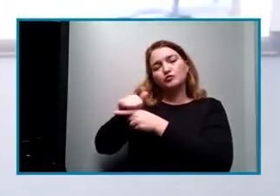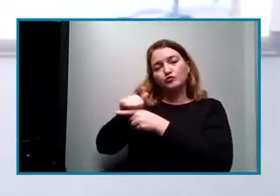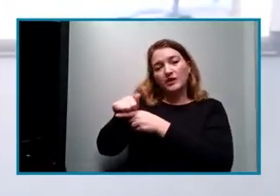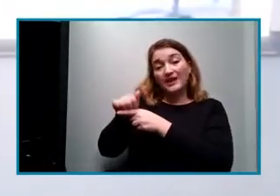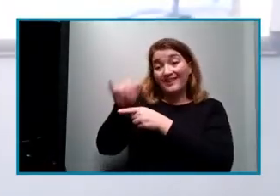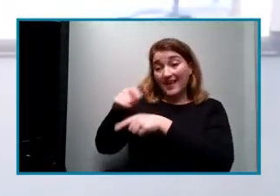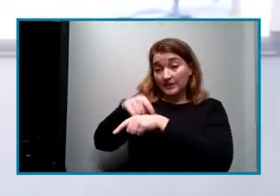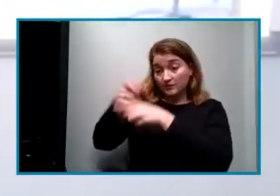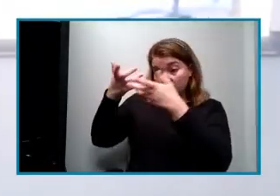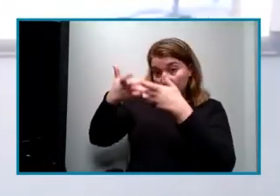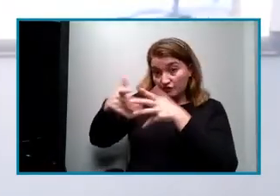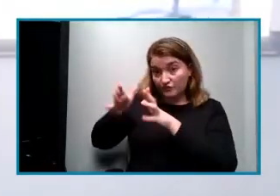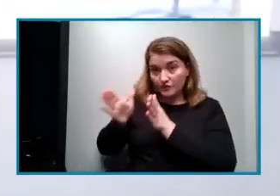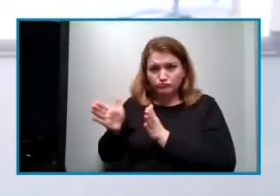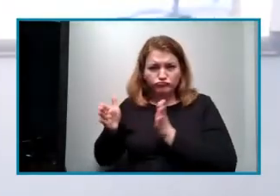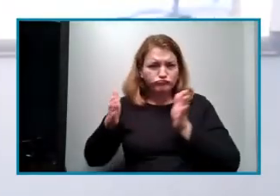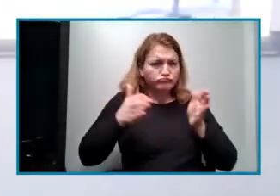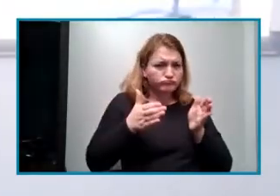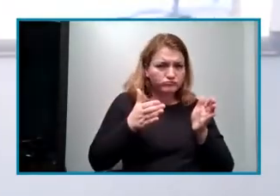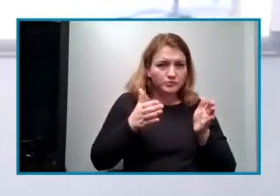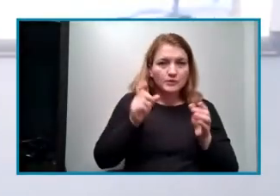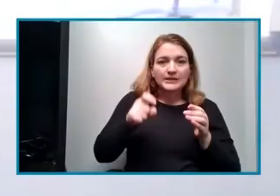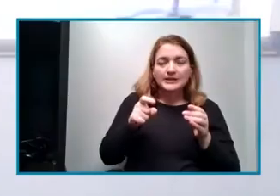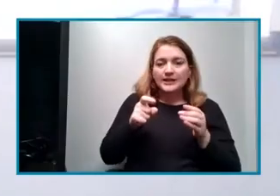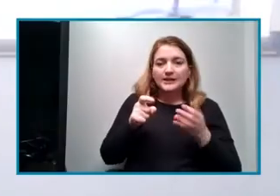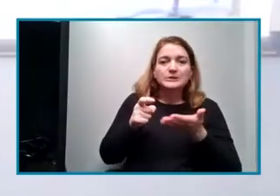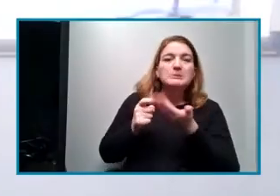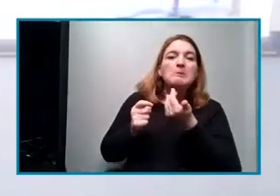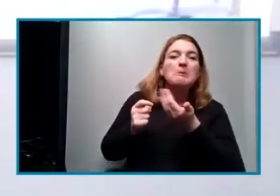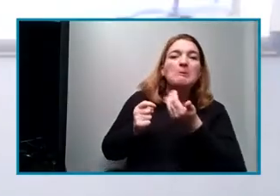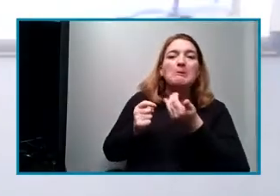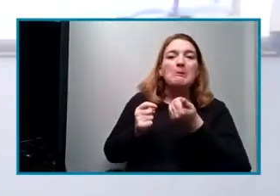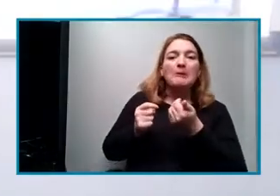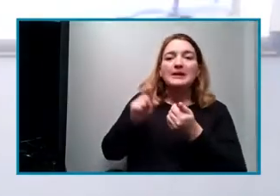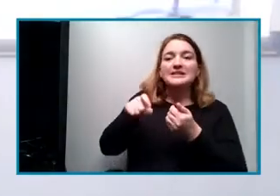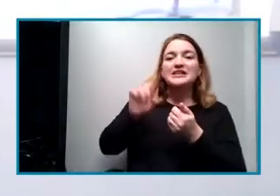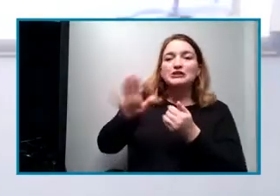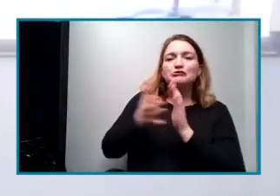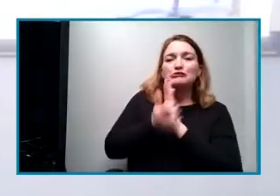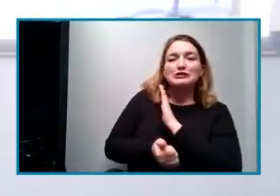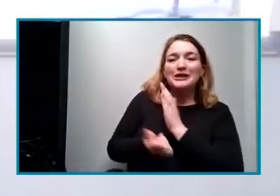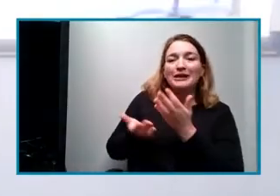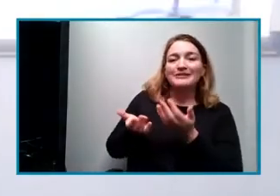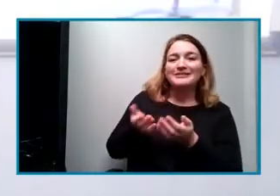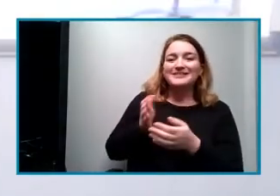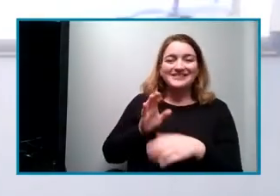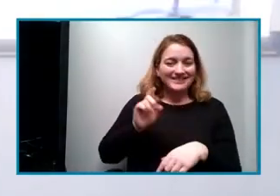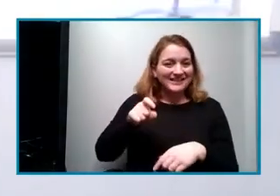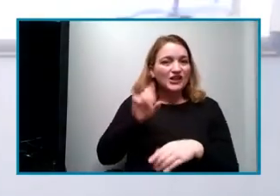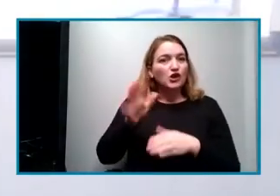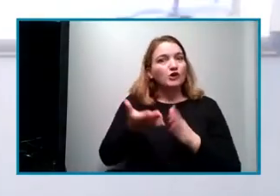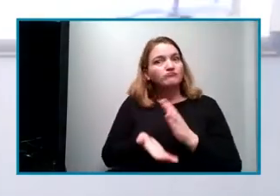try to further exploit her generosity of talent by getting her on our board in a leadership position.